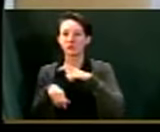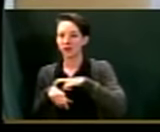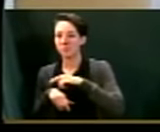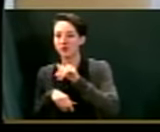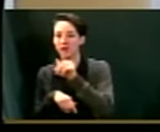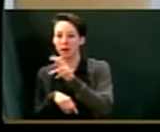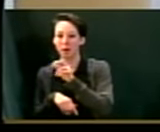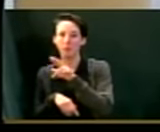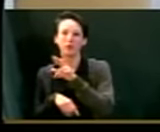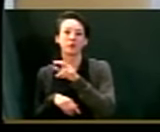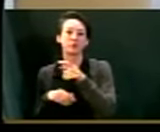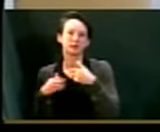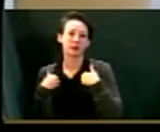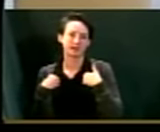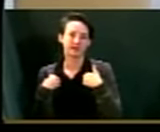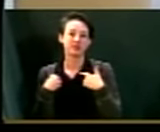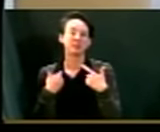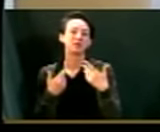had,